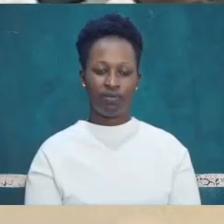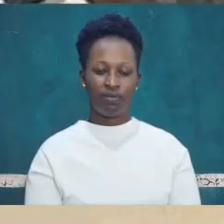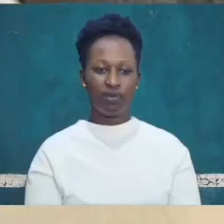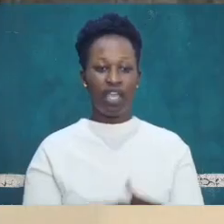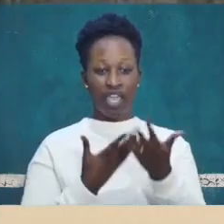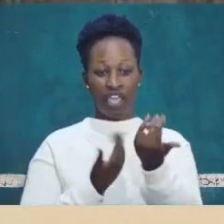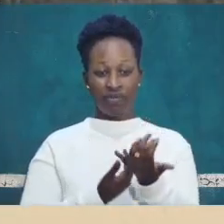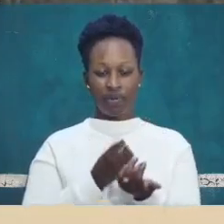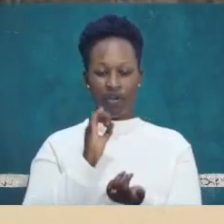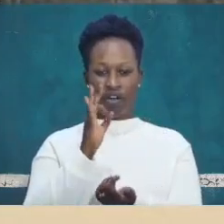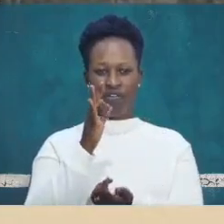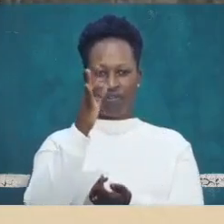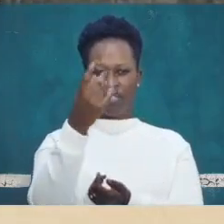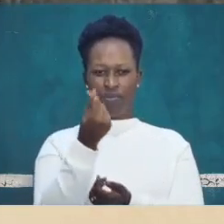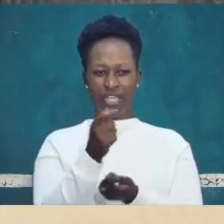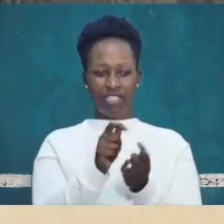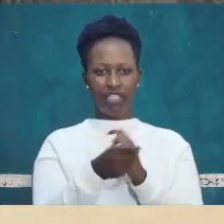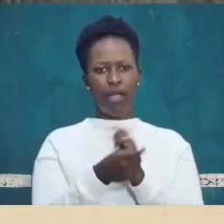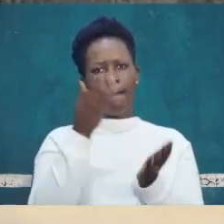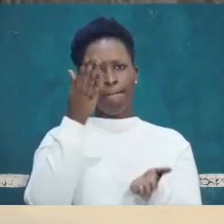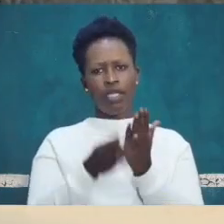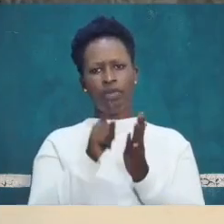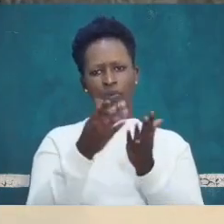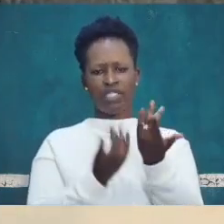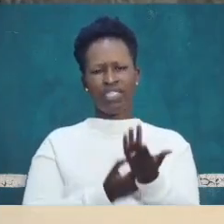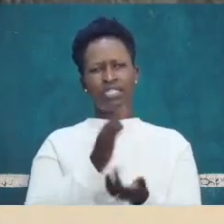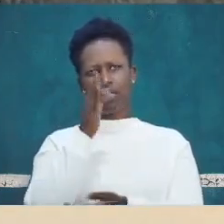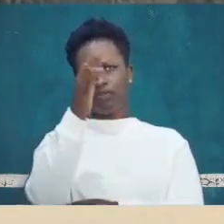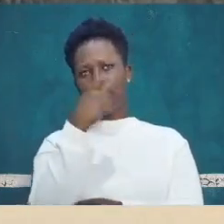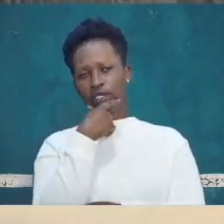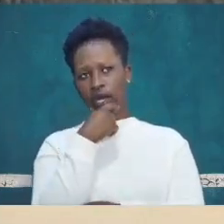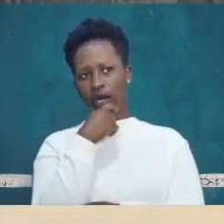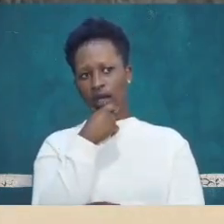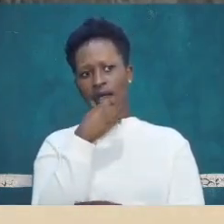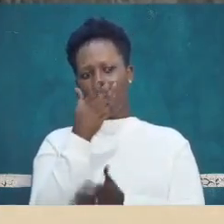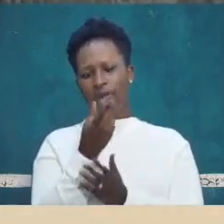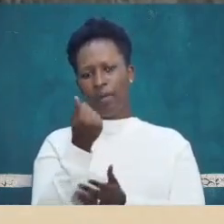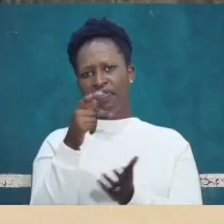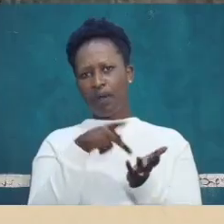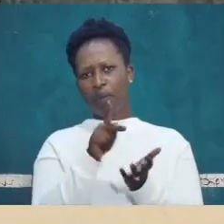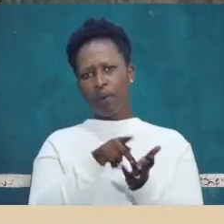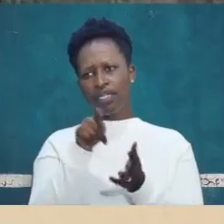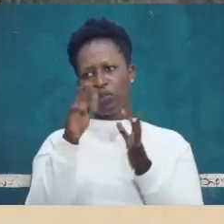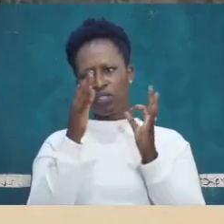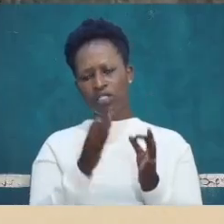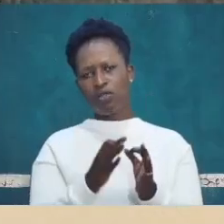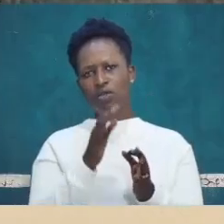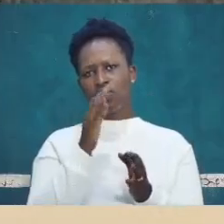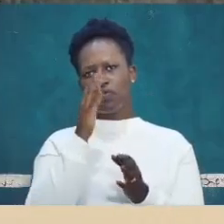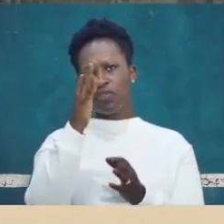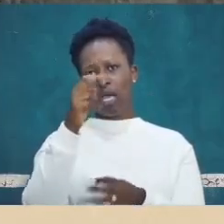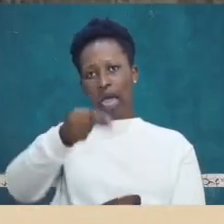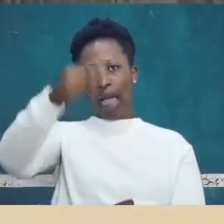Expectation of future price changes. Maybe you expect in future that the prices of certain goods will be very